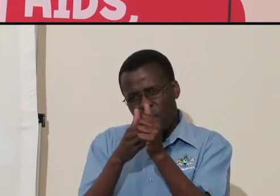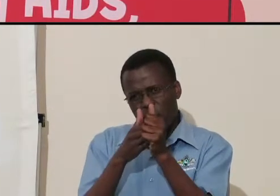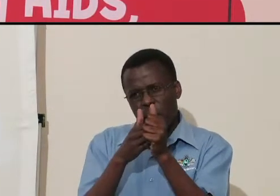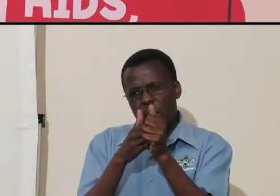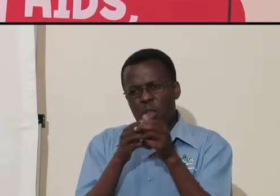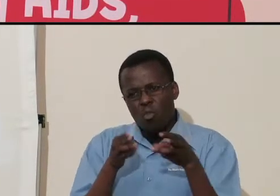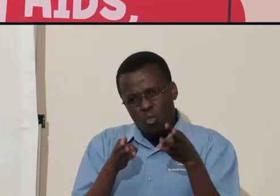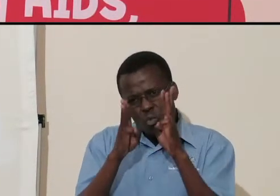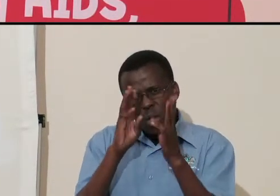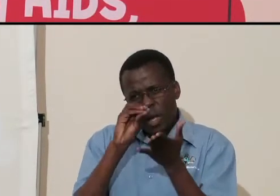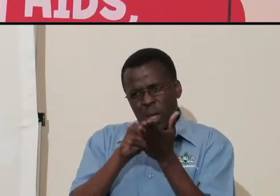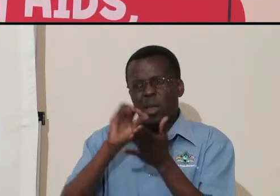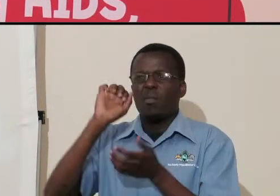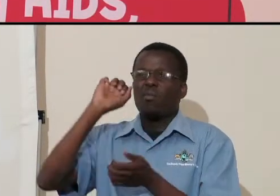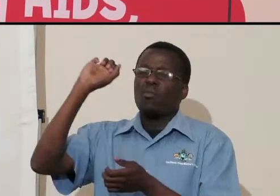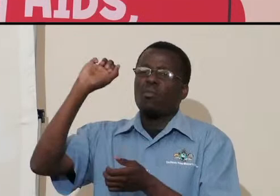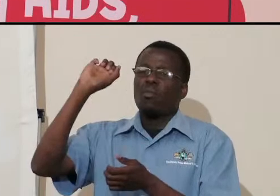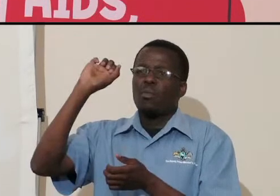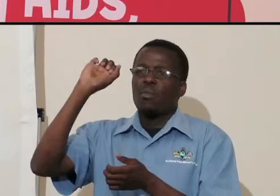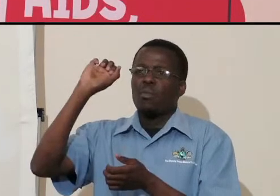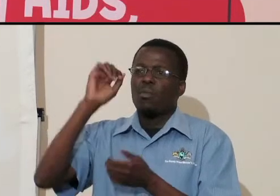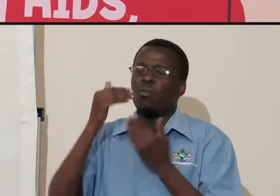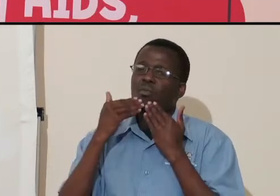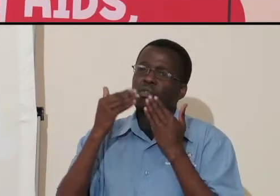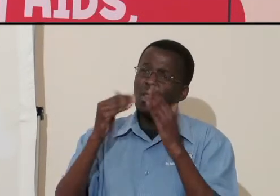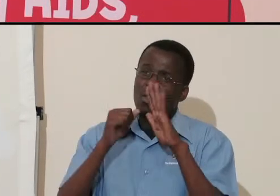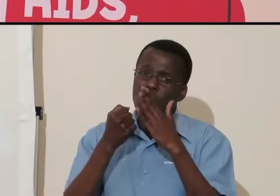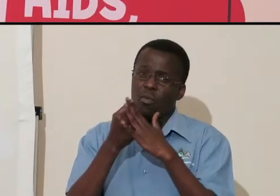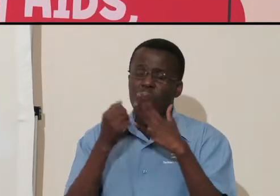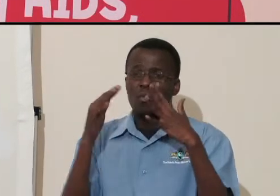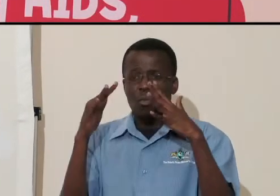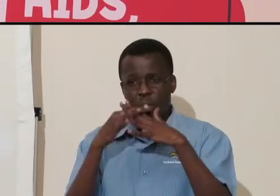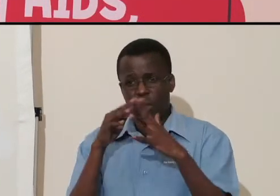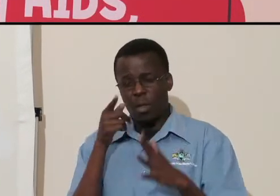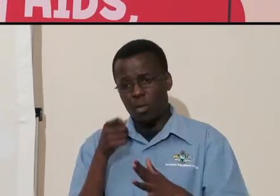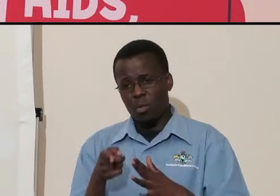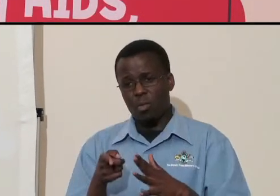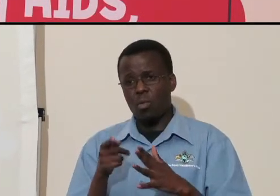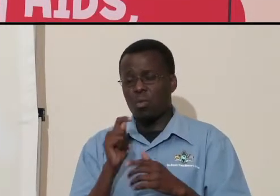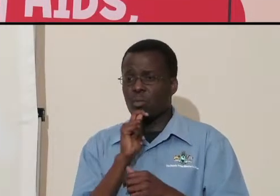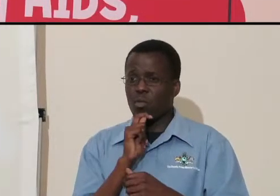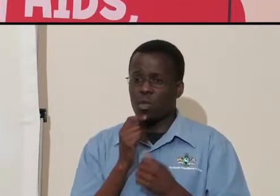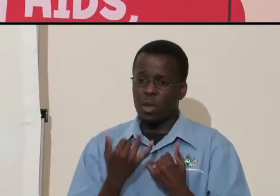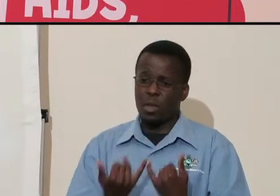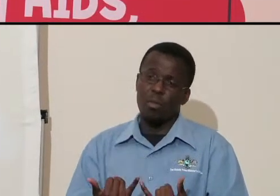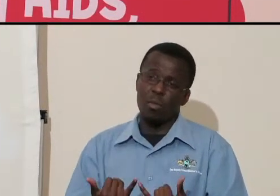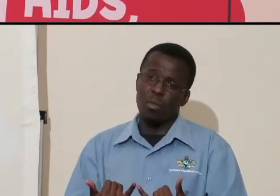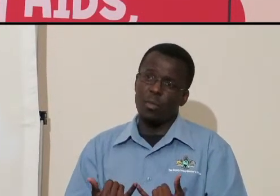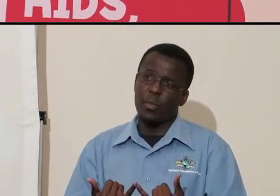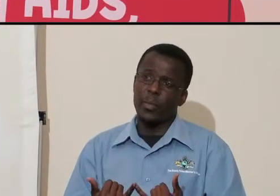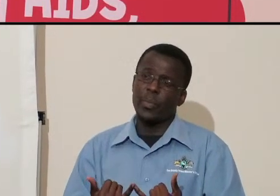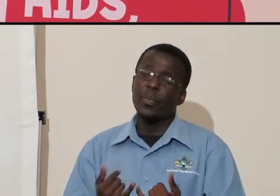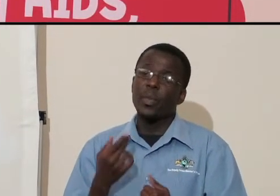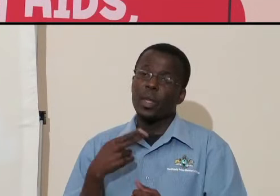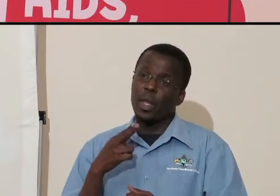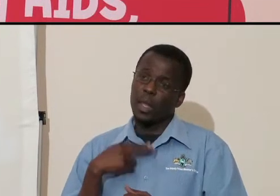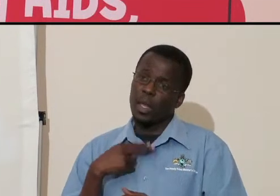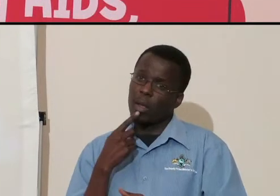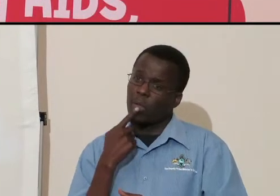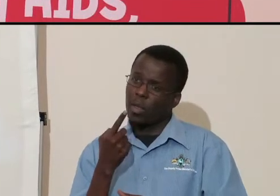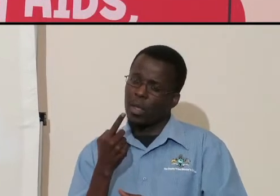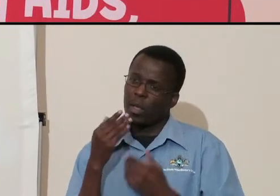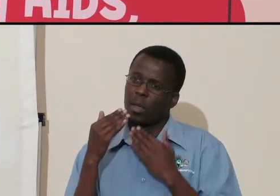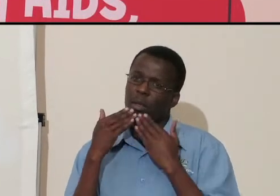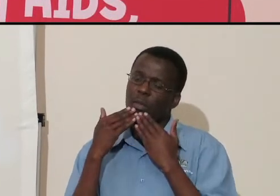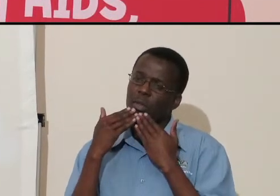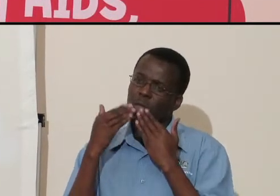Father, for this wonderful work that you have presented to us this morning. We say, Abba,